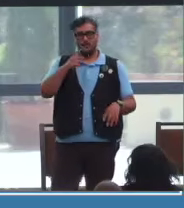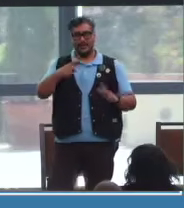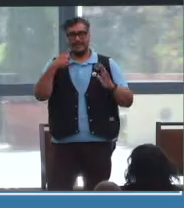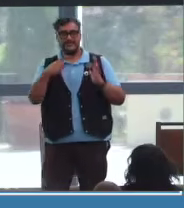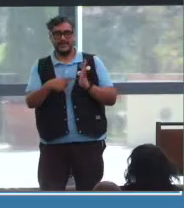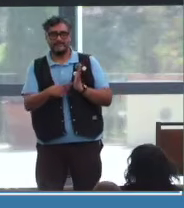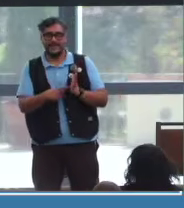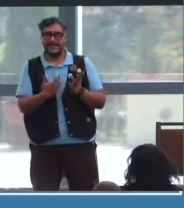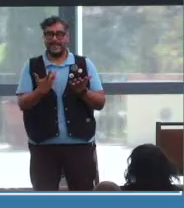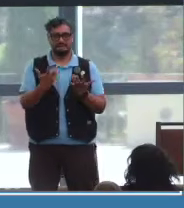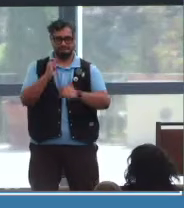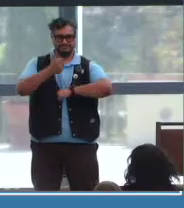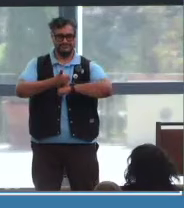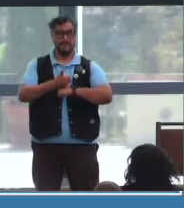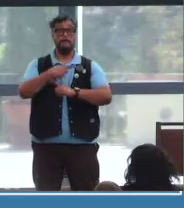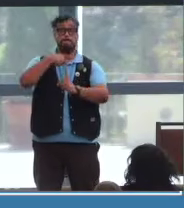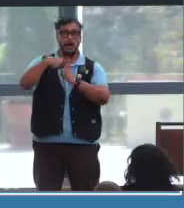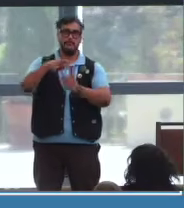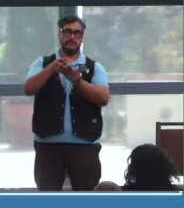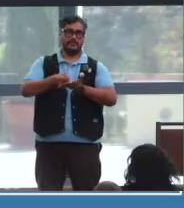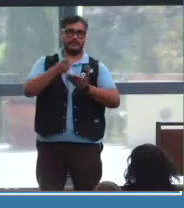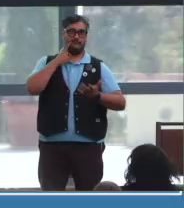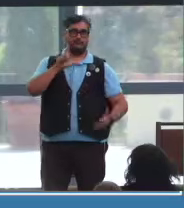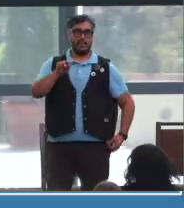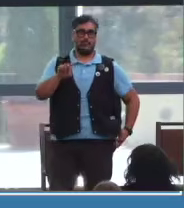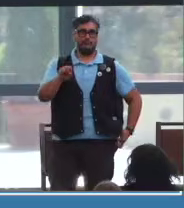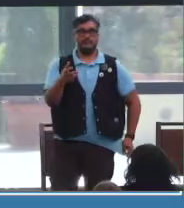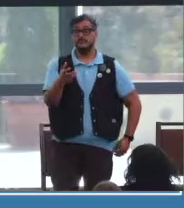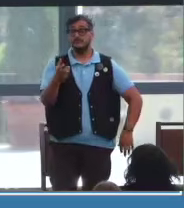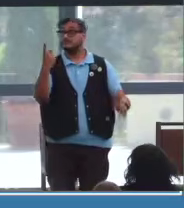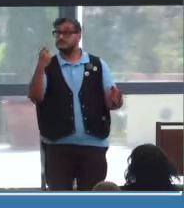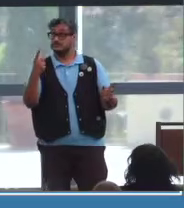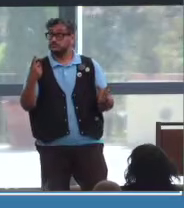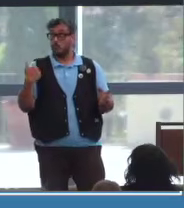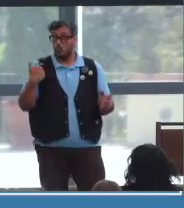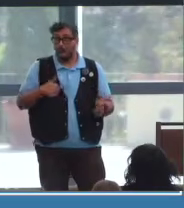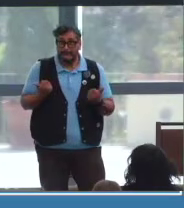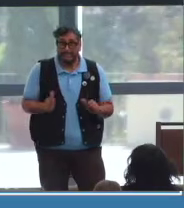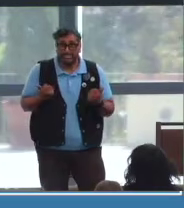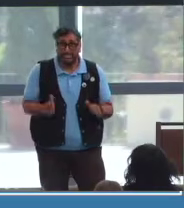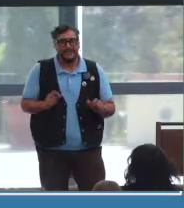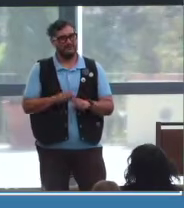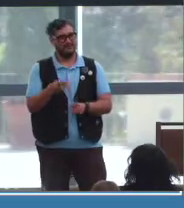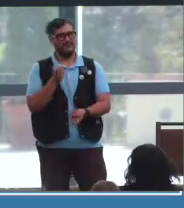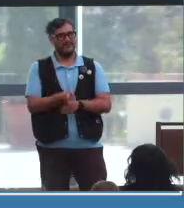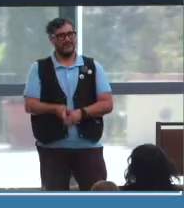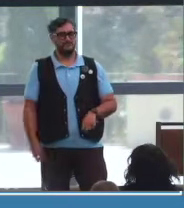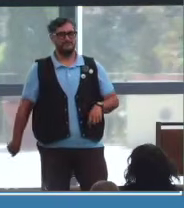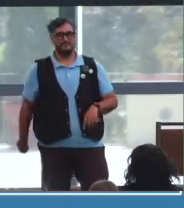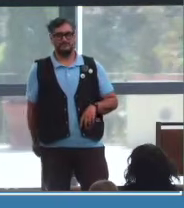identifying and developing positive therapies for lupus. And as I said, it's not for lack of trying, it's just really hard.